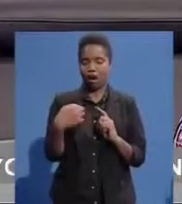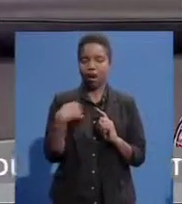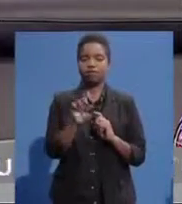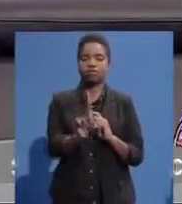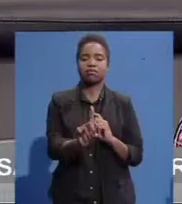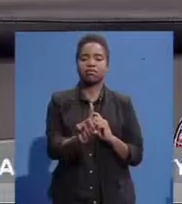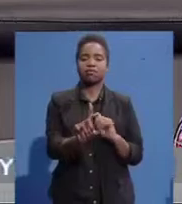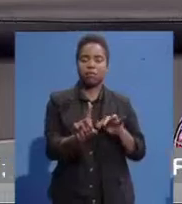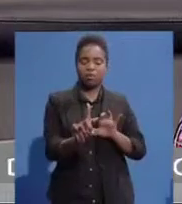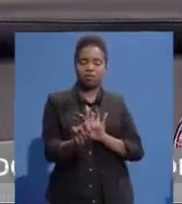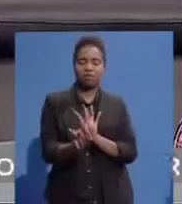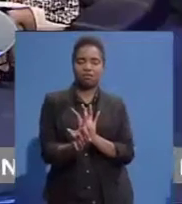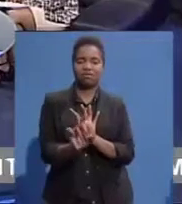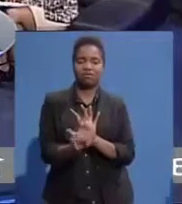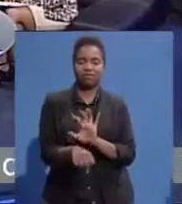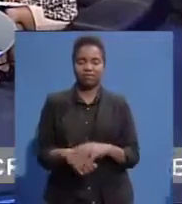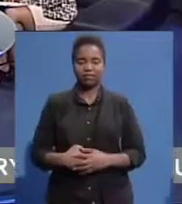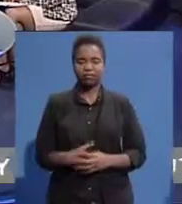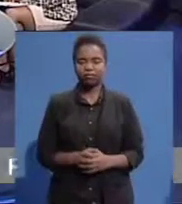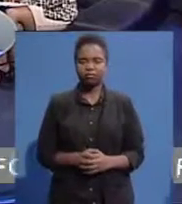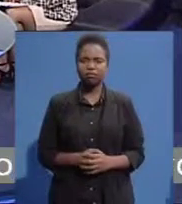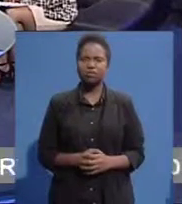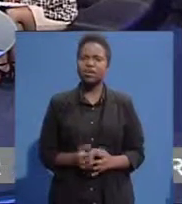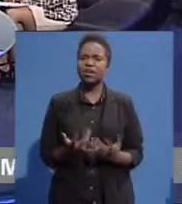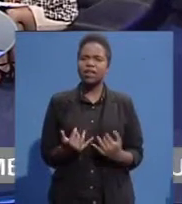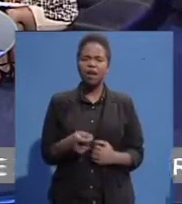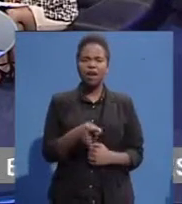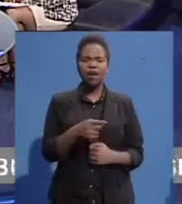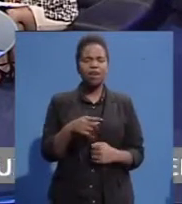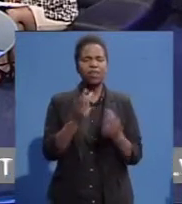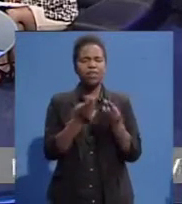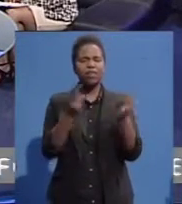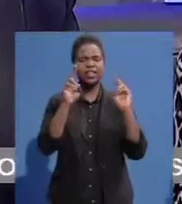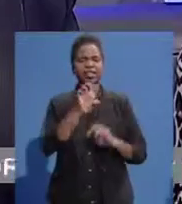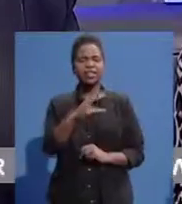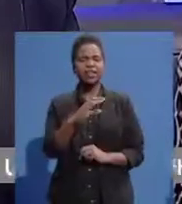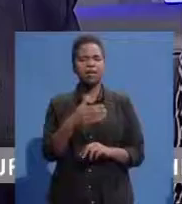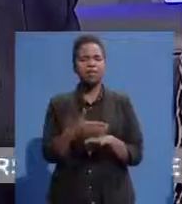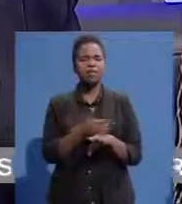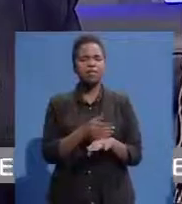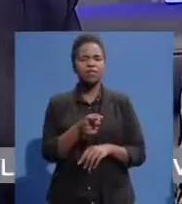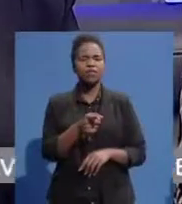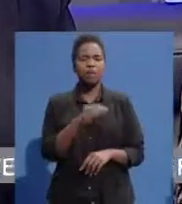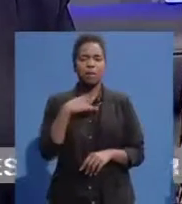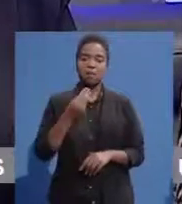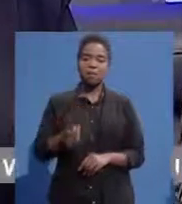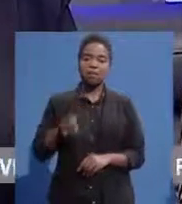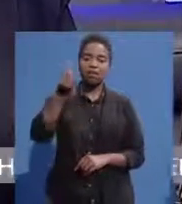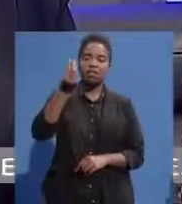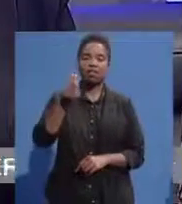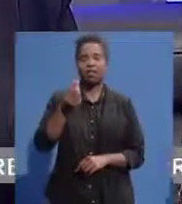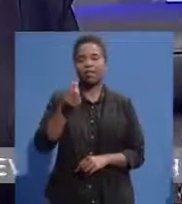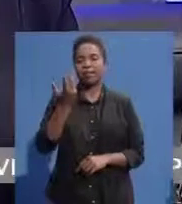danger. Because what That's example exactly that. did this set for the students at Fort Hare at the time? Like you say, you know, not only were the adults very